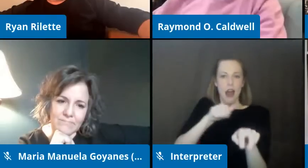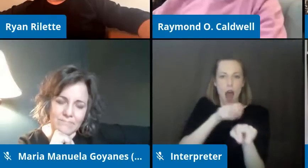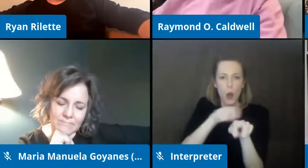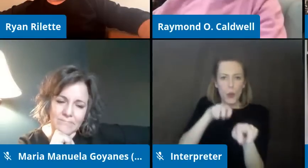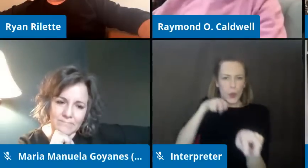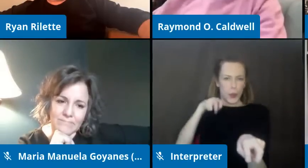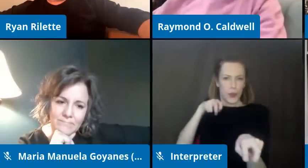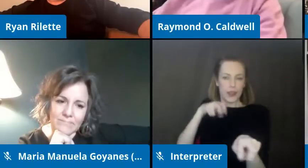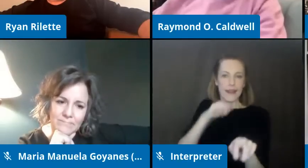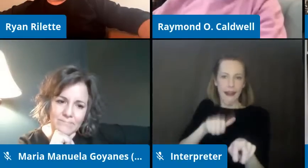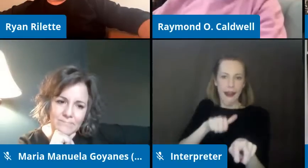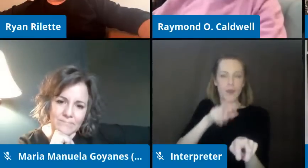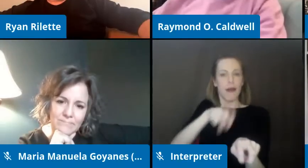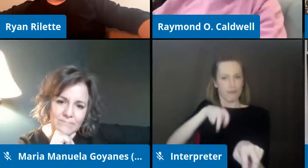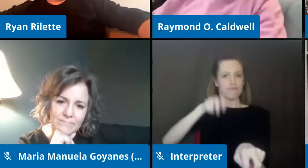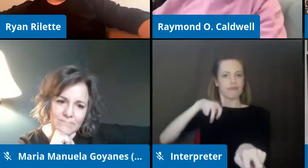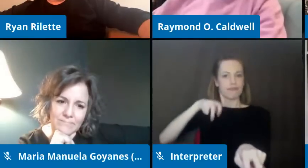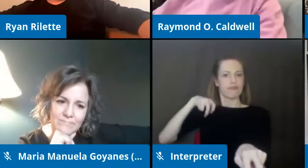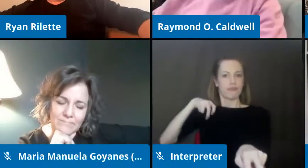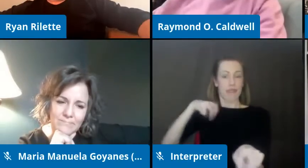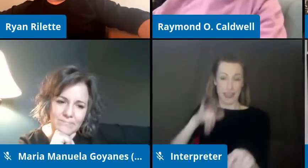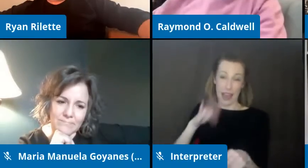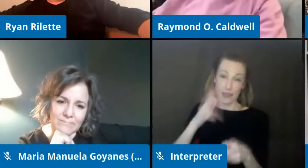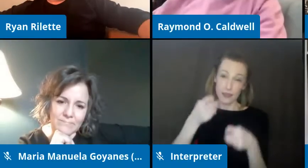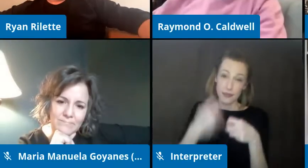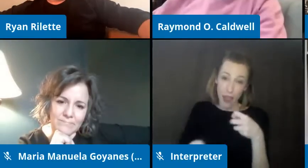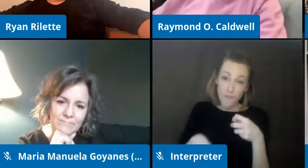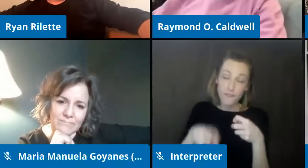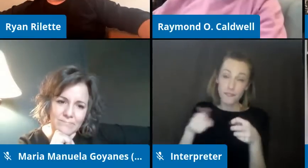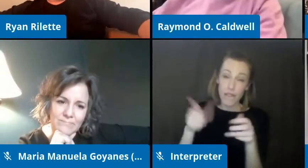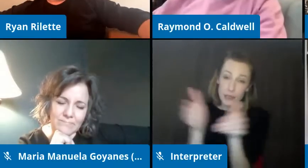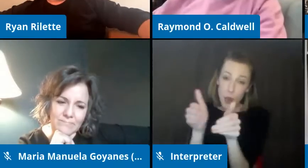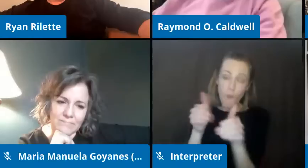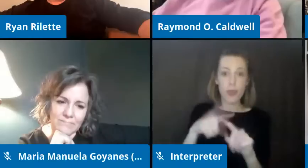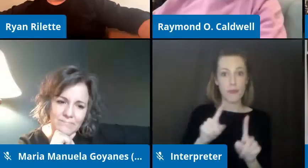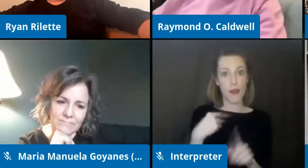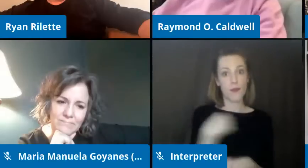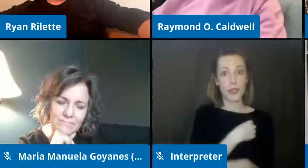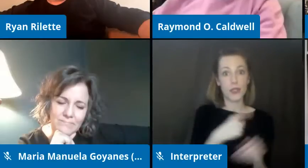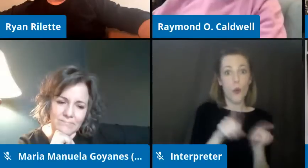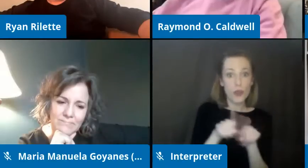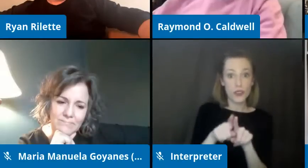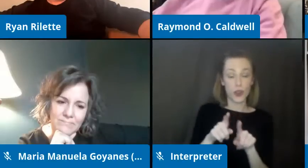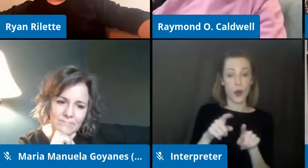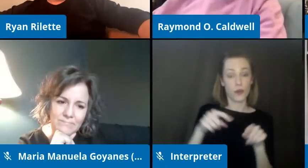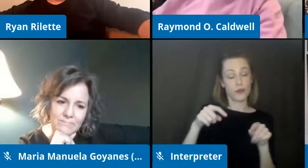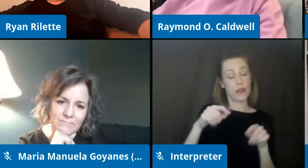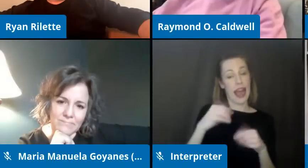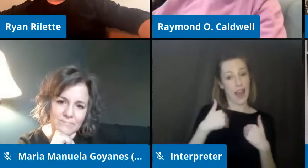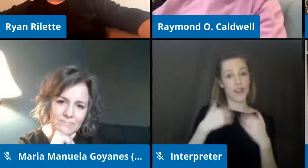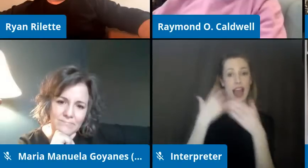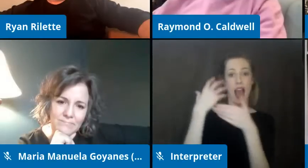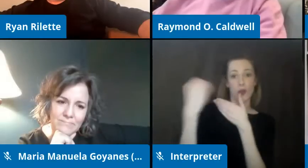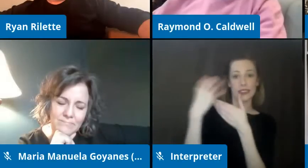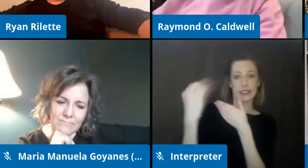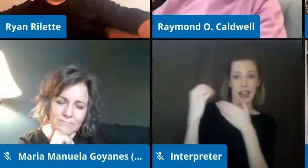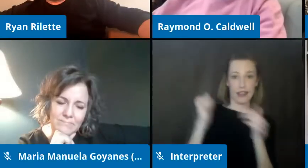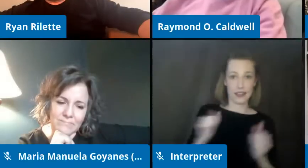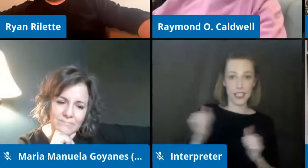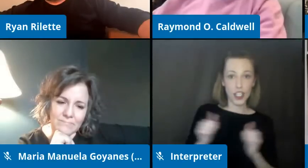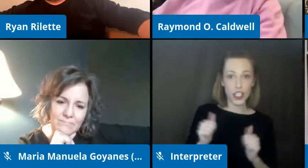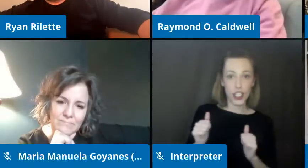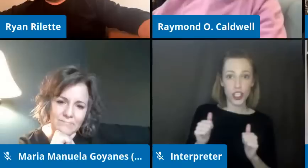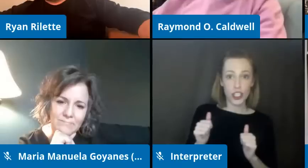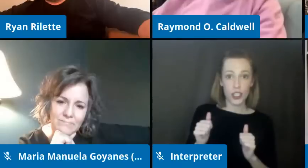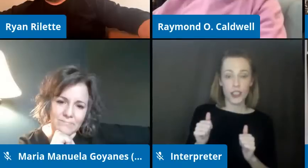I think. But, and then we also have an outdoor theater. And so, you know, all the research is saying people are gonna come back to